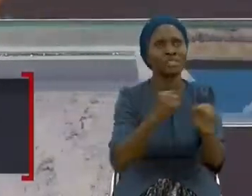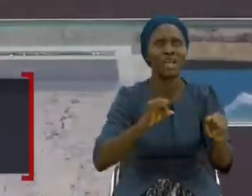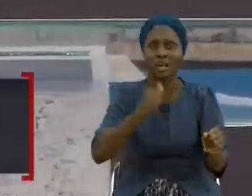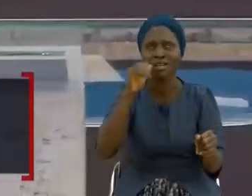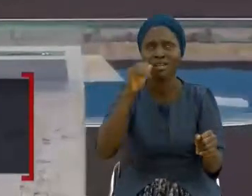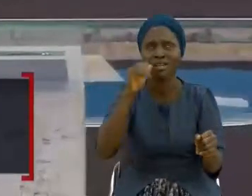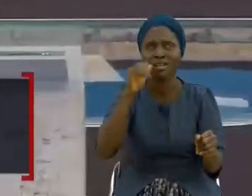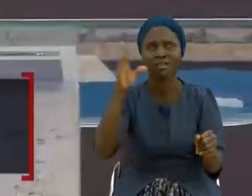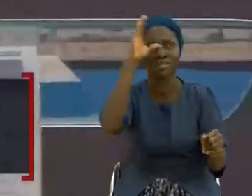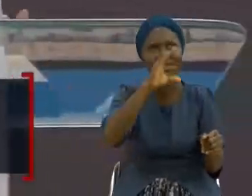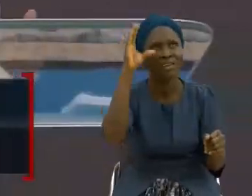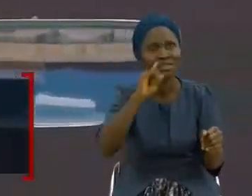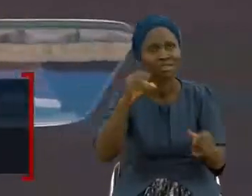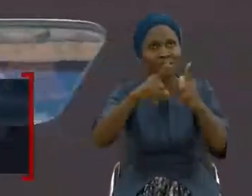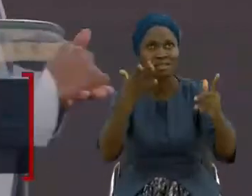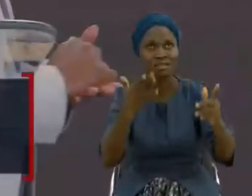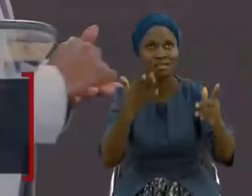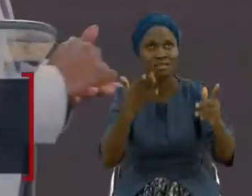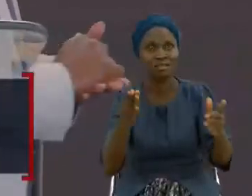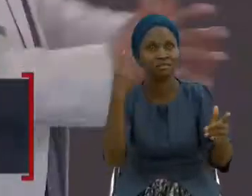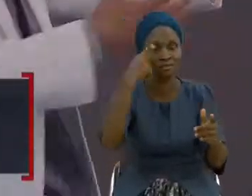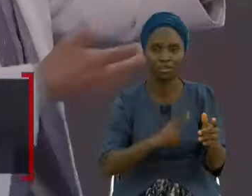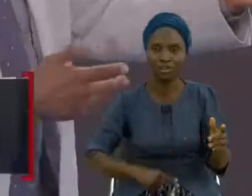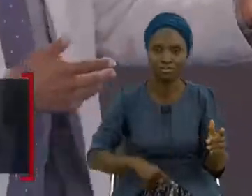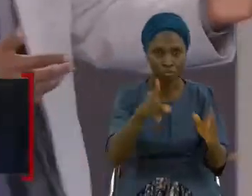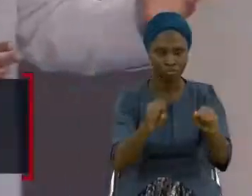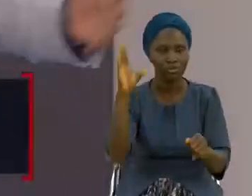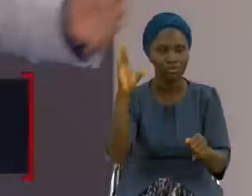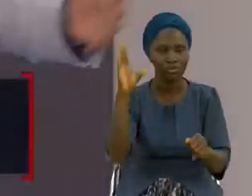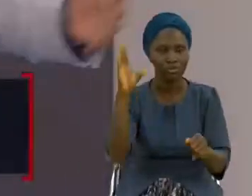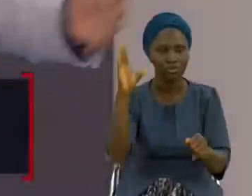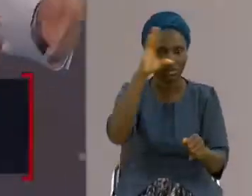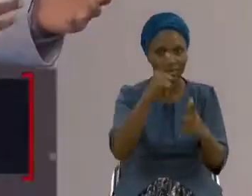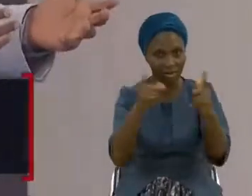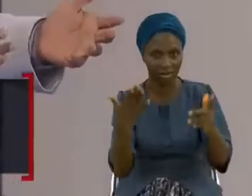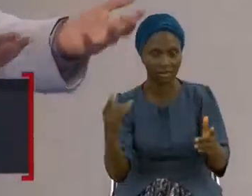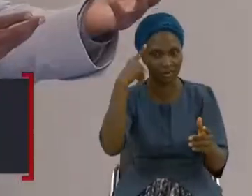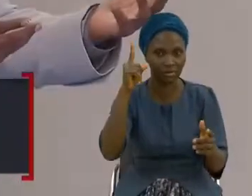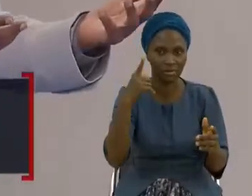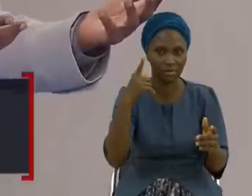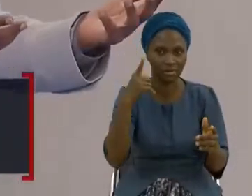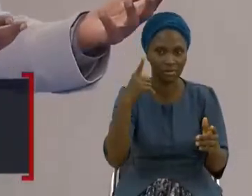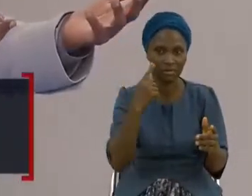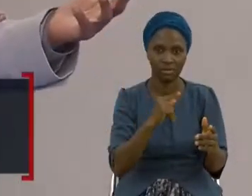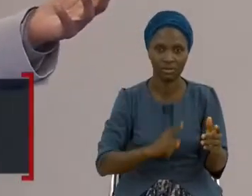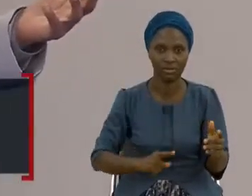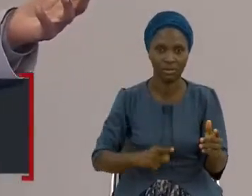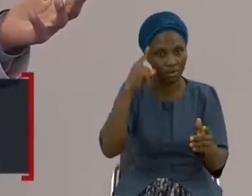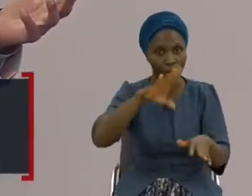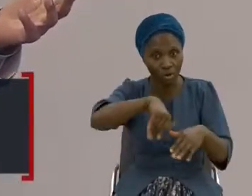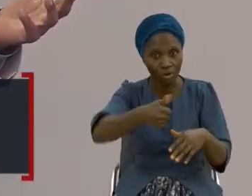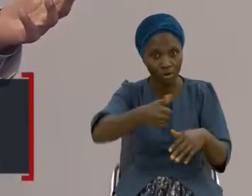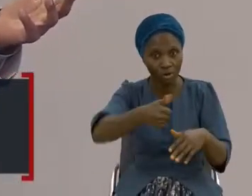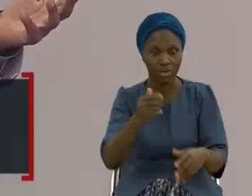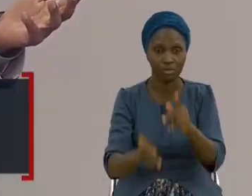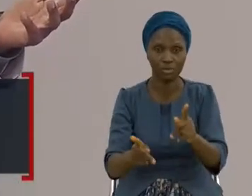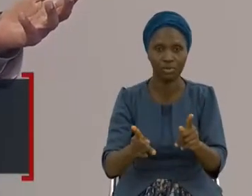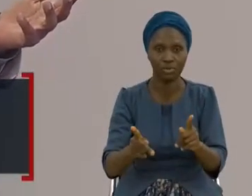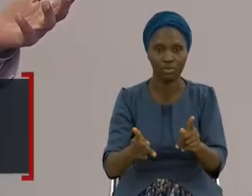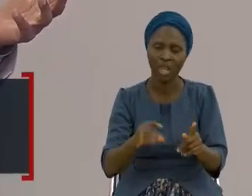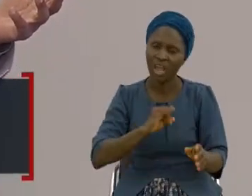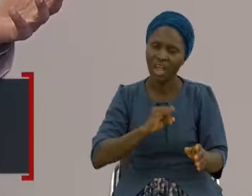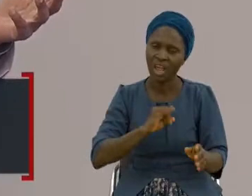you can see great things for other people i want them to live change i want them